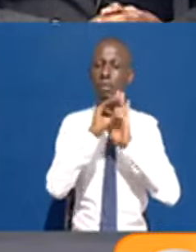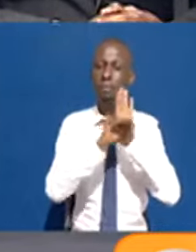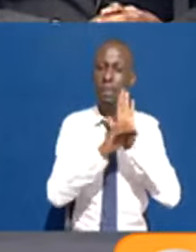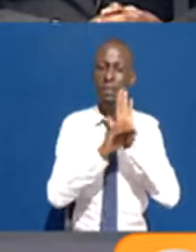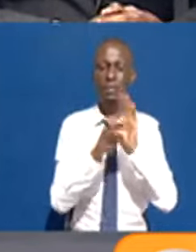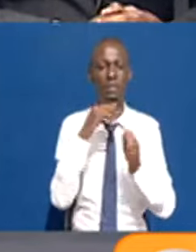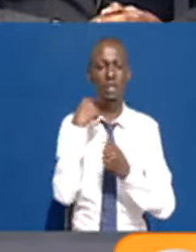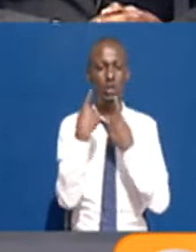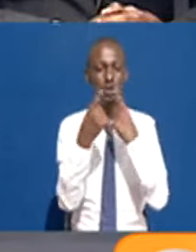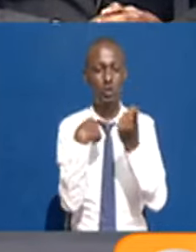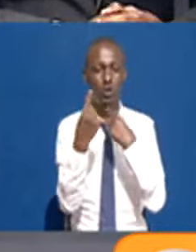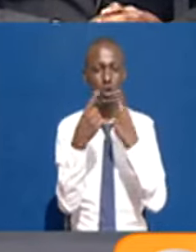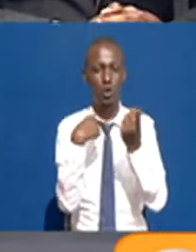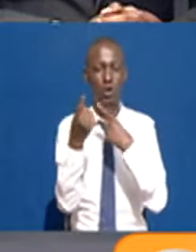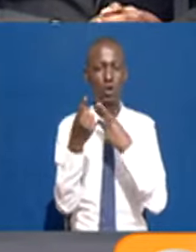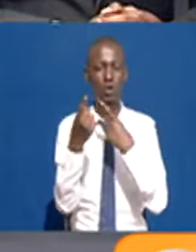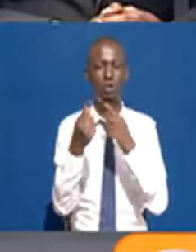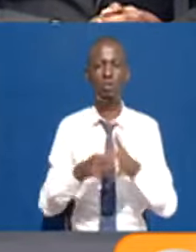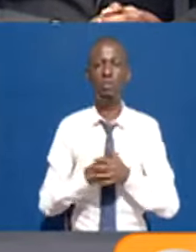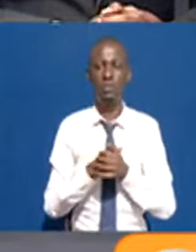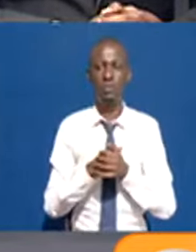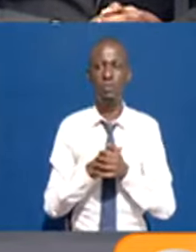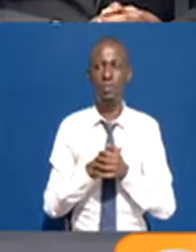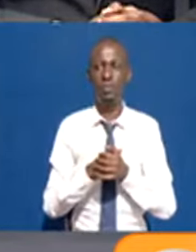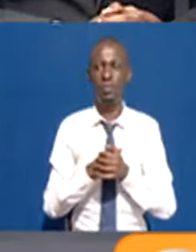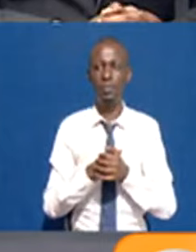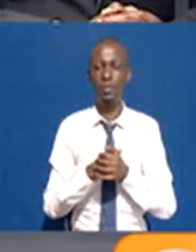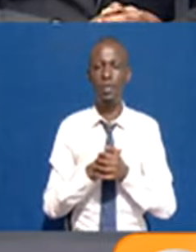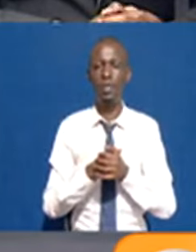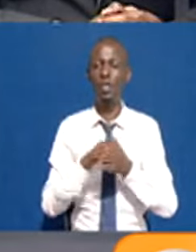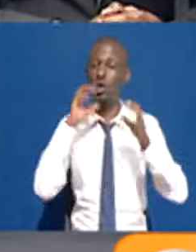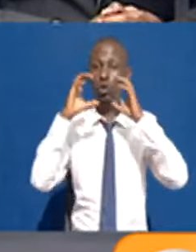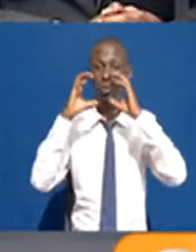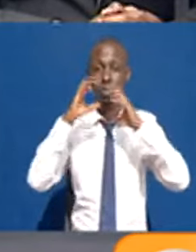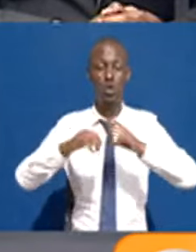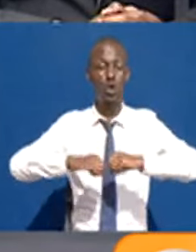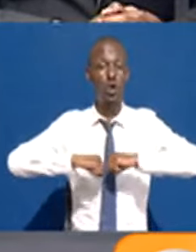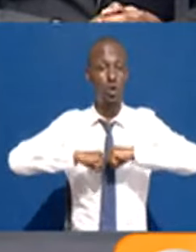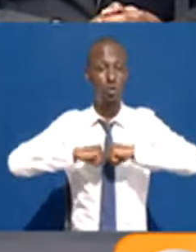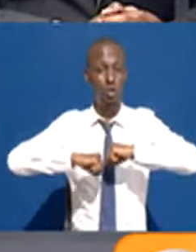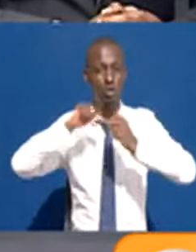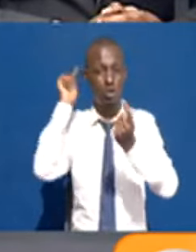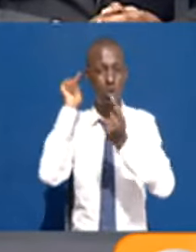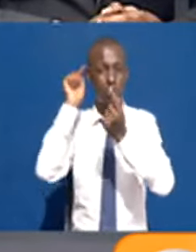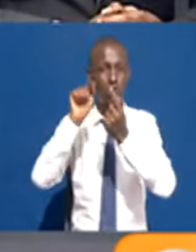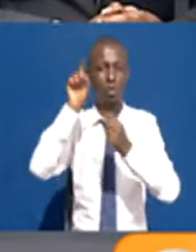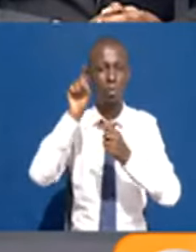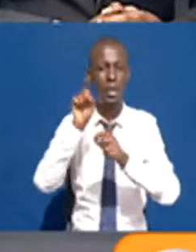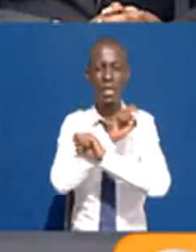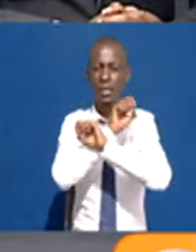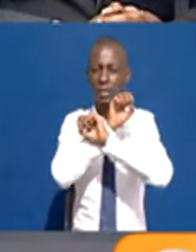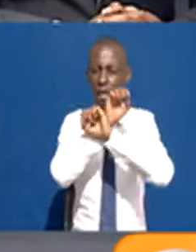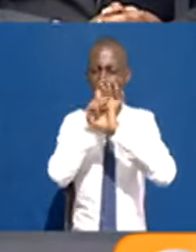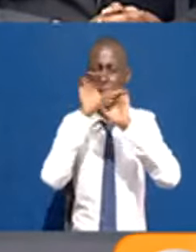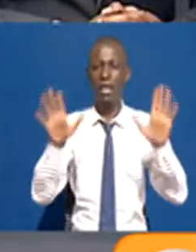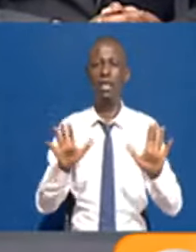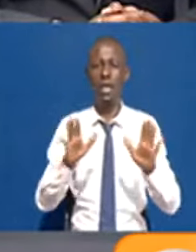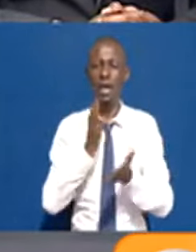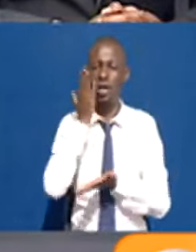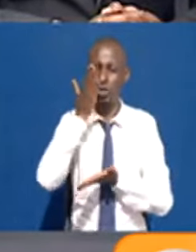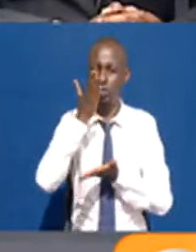a scream or a tweet, official communication aims to be clear, concise,